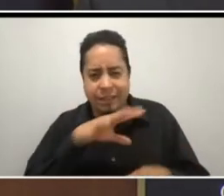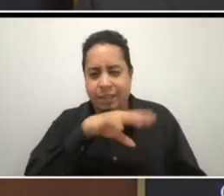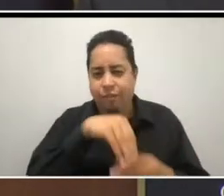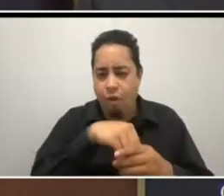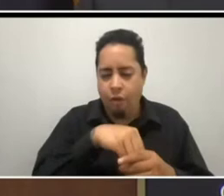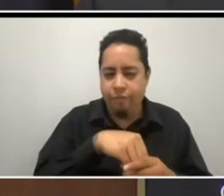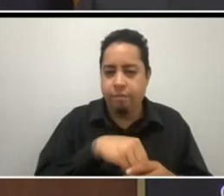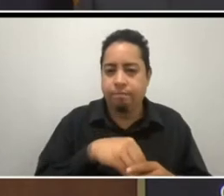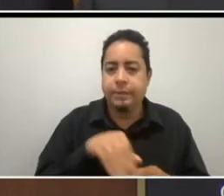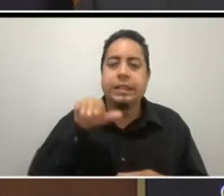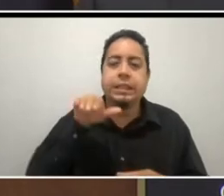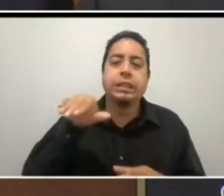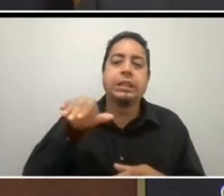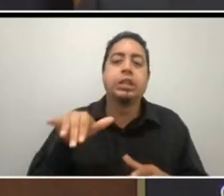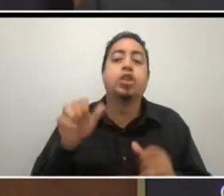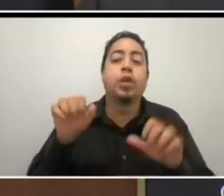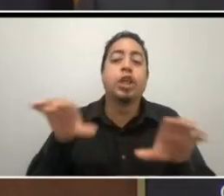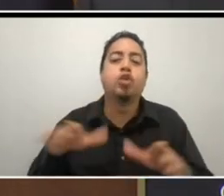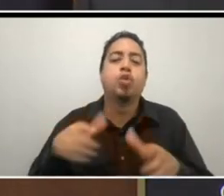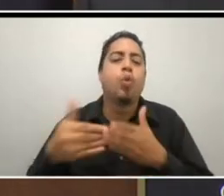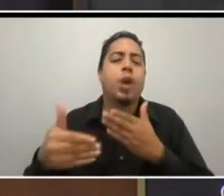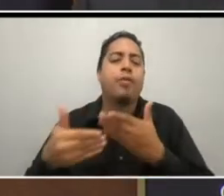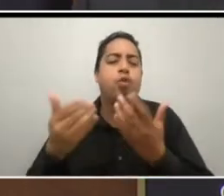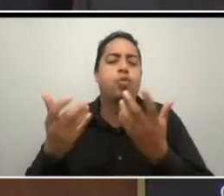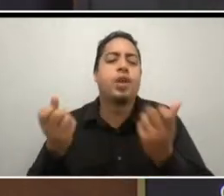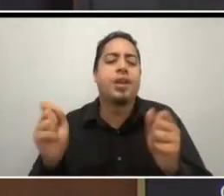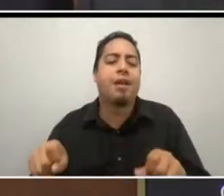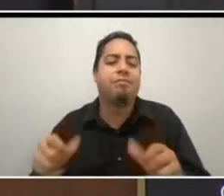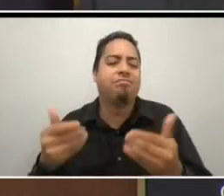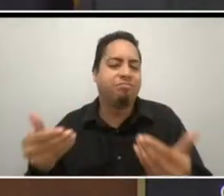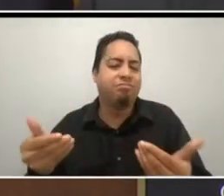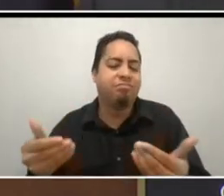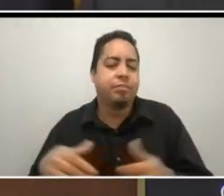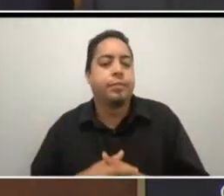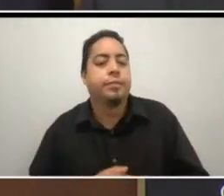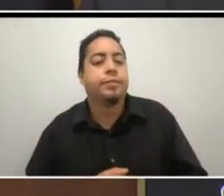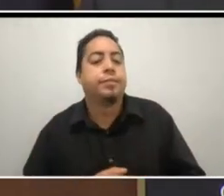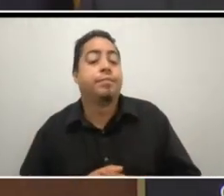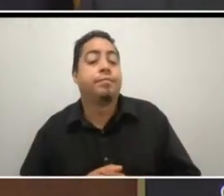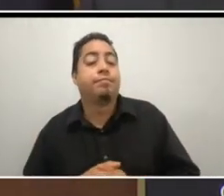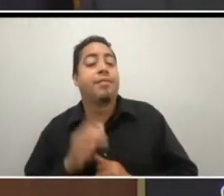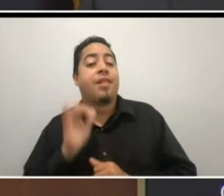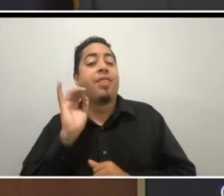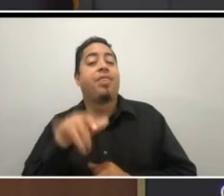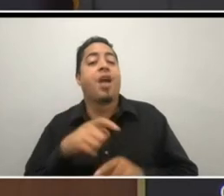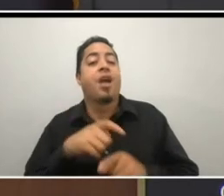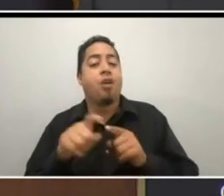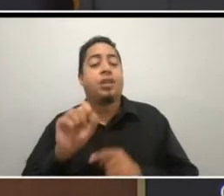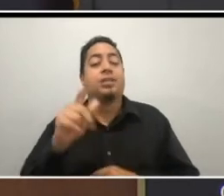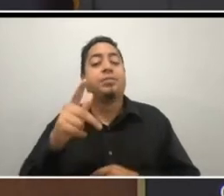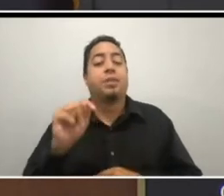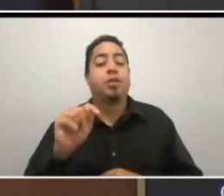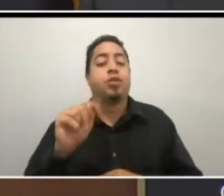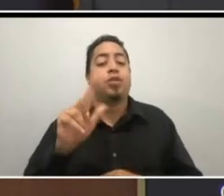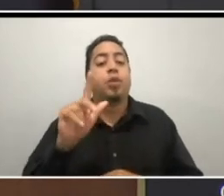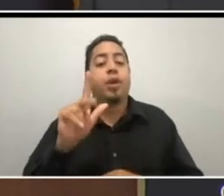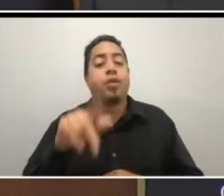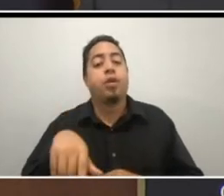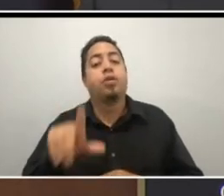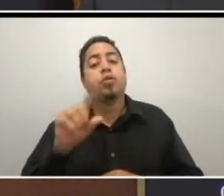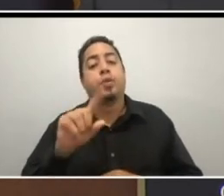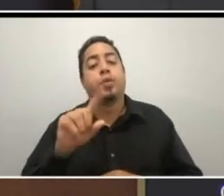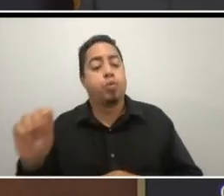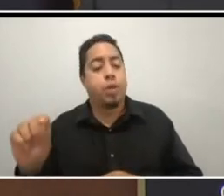Secretary, he placed this call to your chief investigator on September 23rd, 2020. The Select Committee has received text